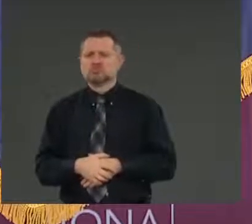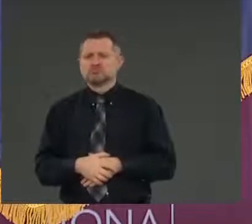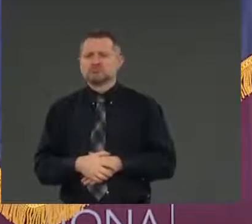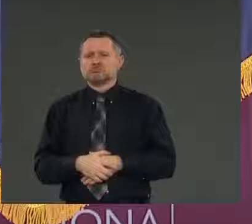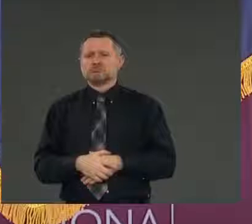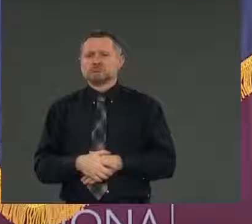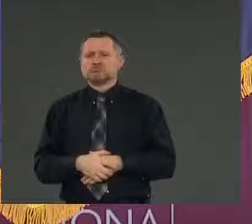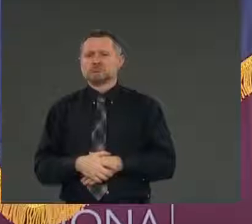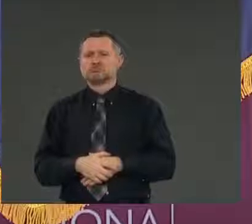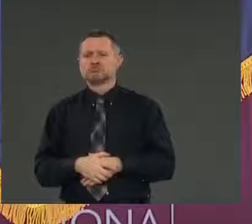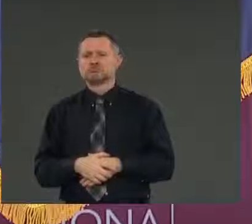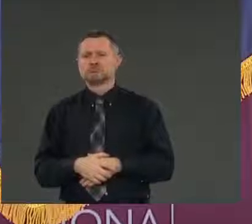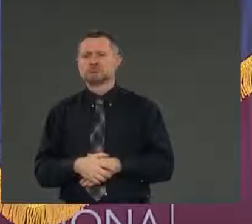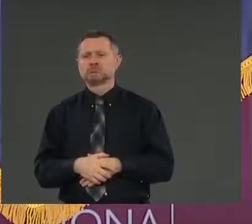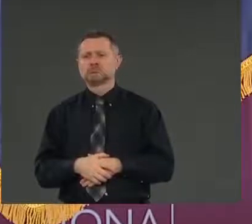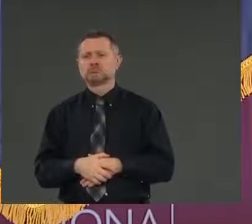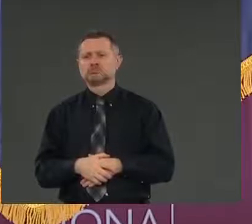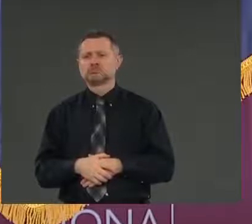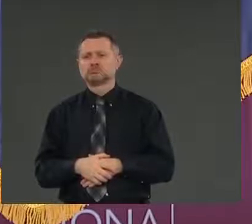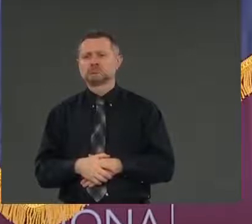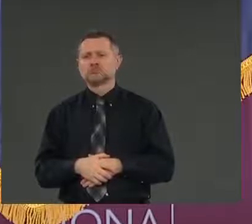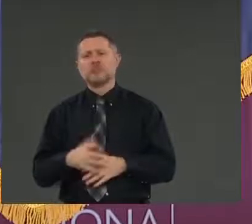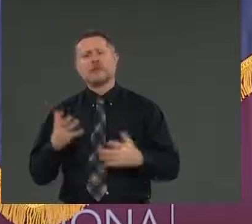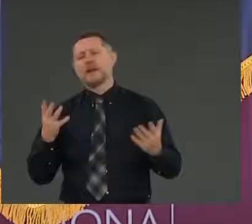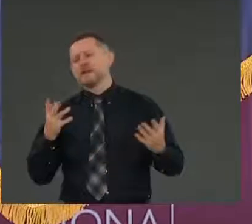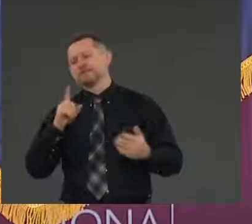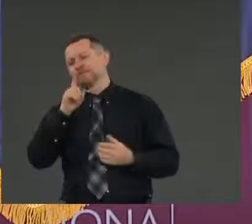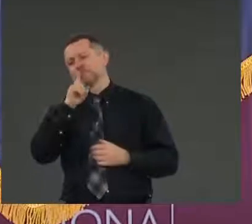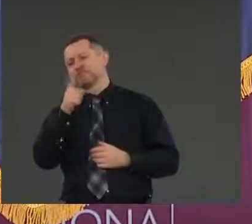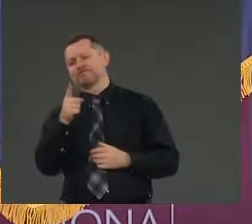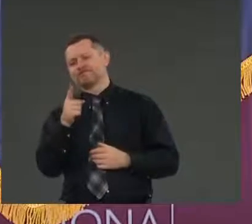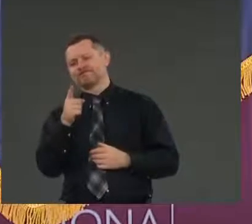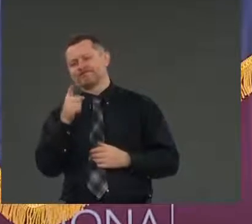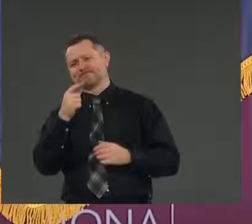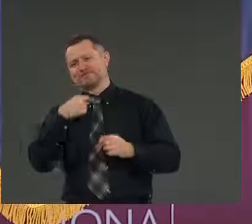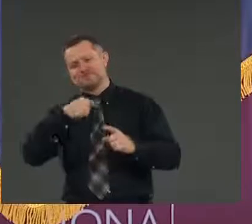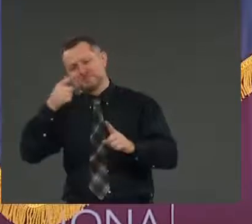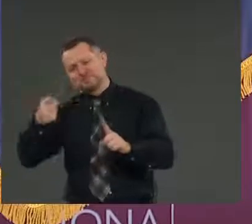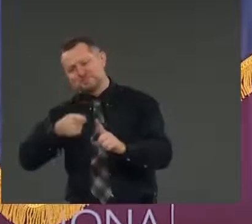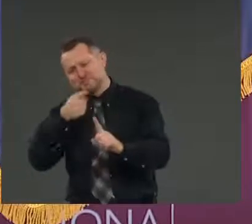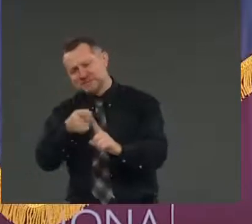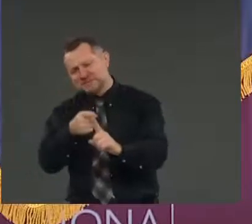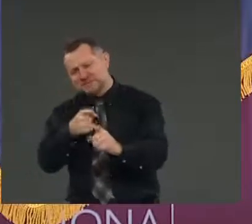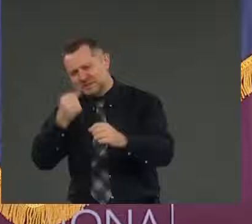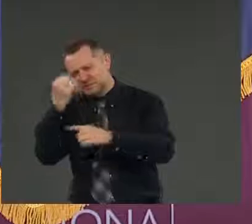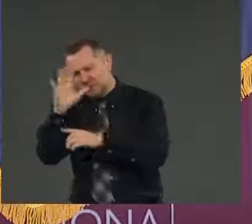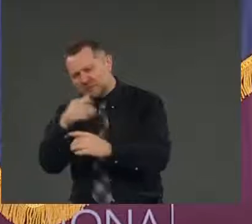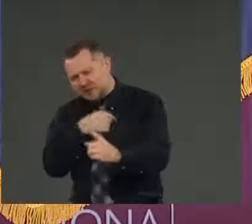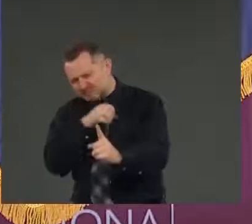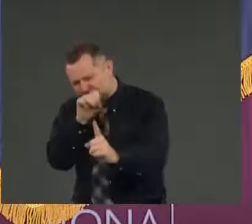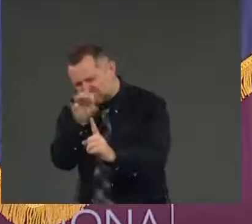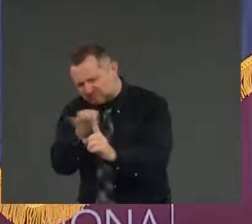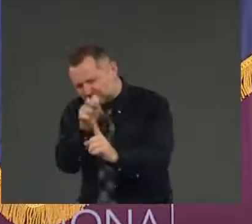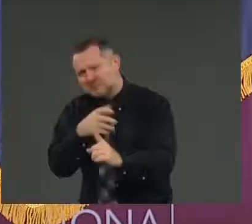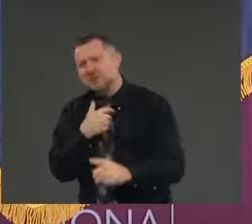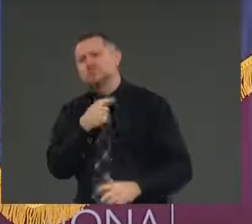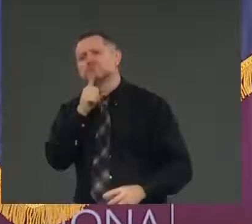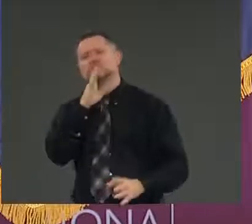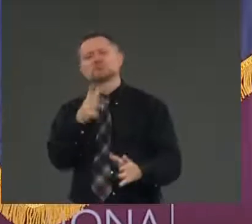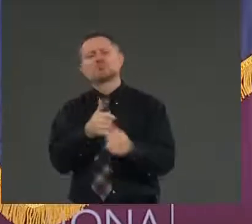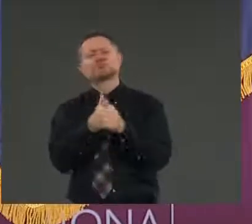well, but on any particular protest, obviously obey the law. I'm